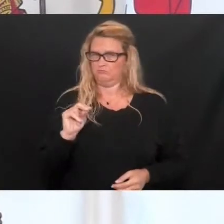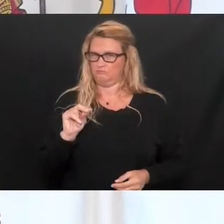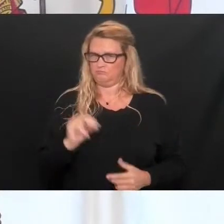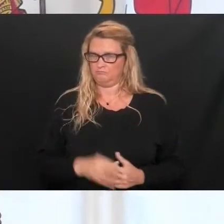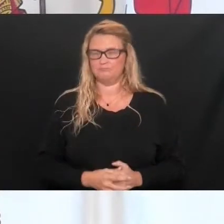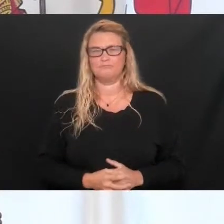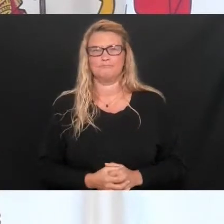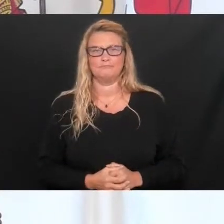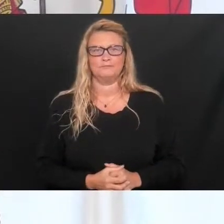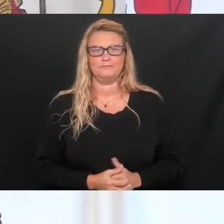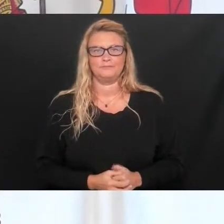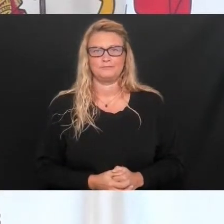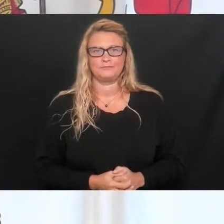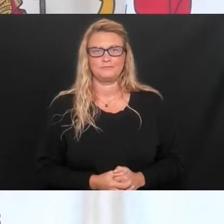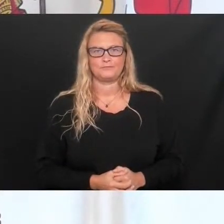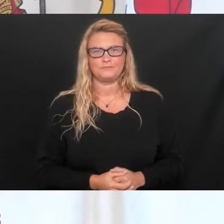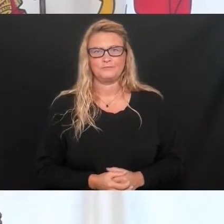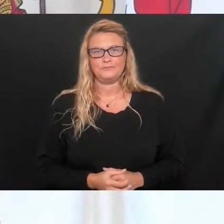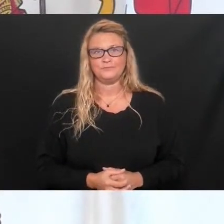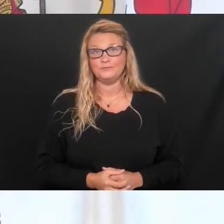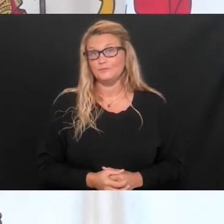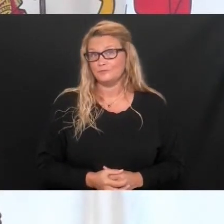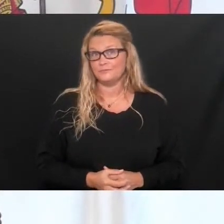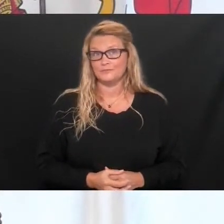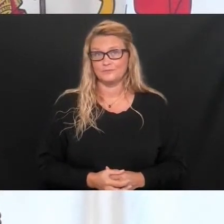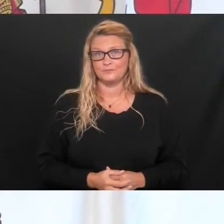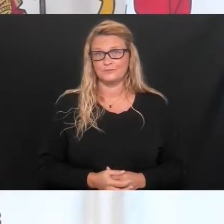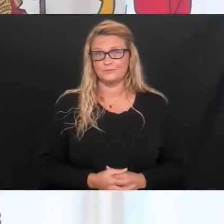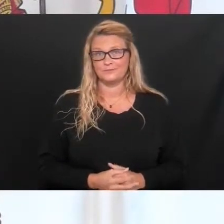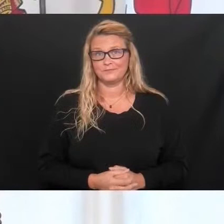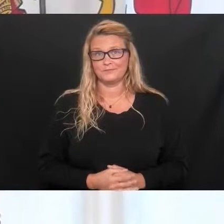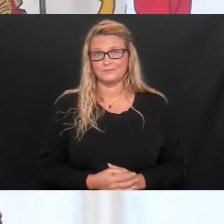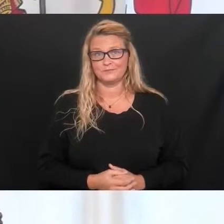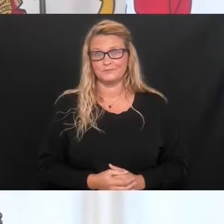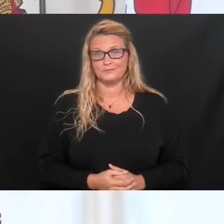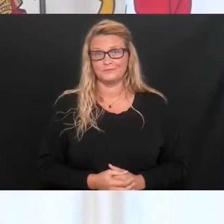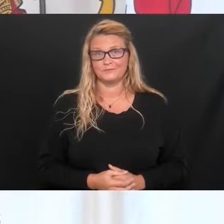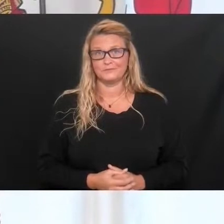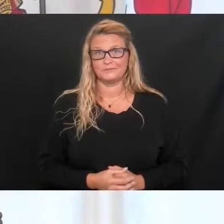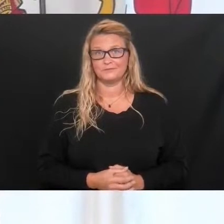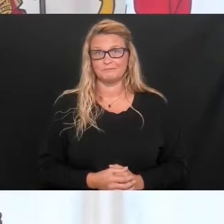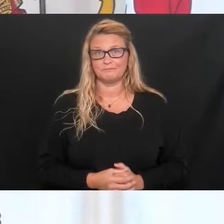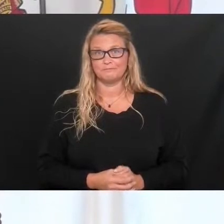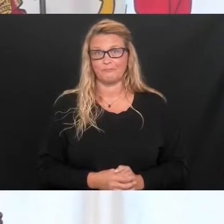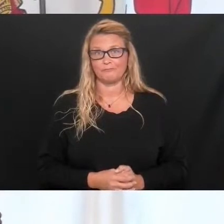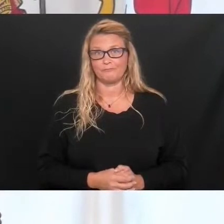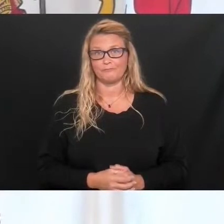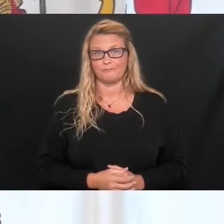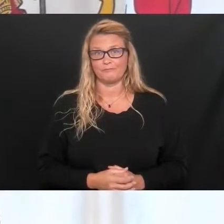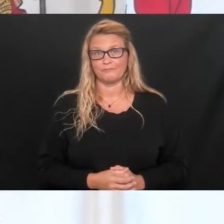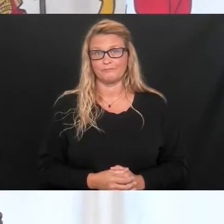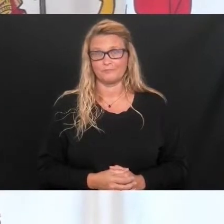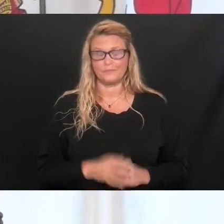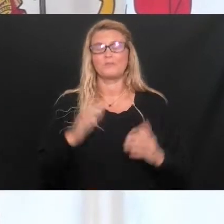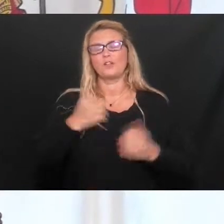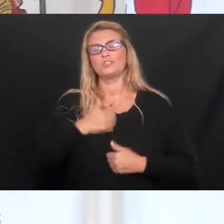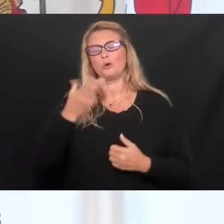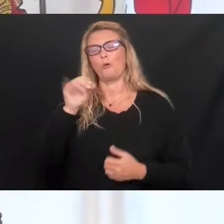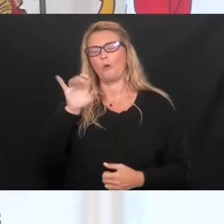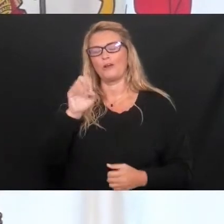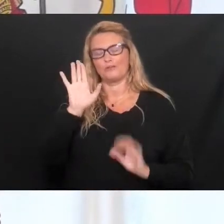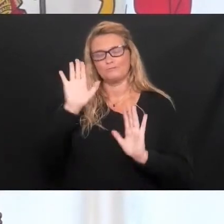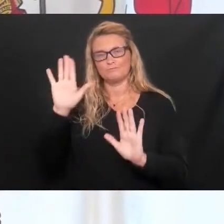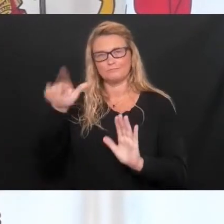From the standpoint of just Well, I'm not going to say more. General, go,